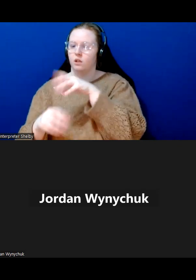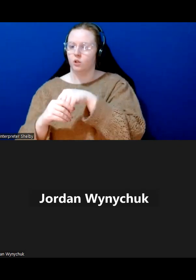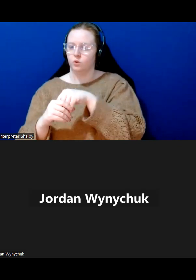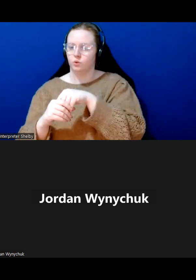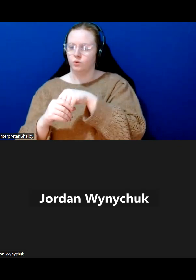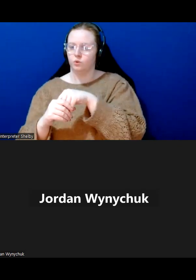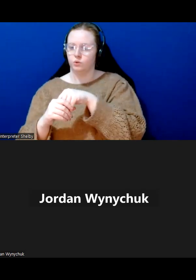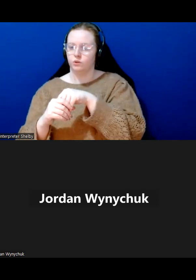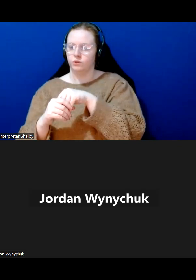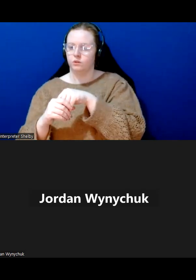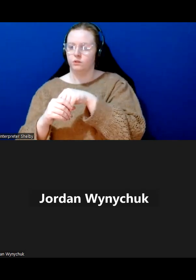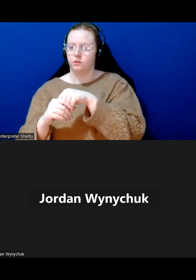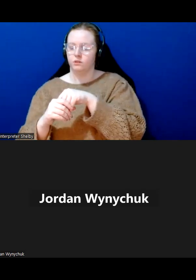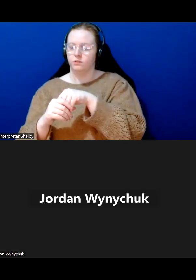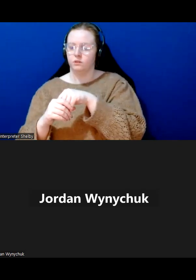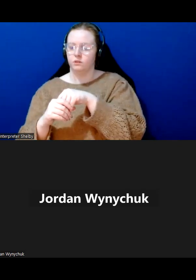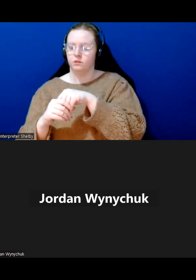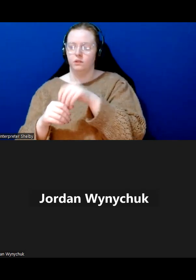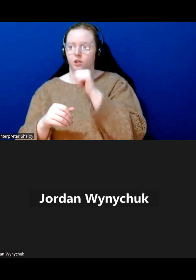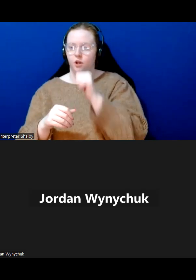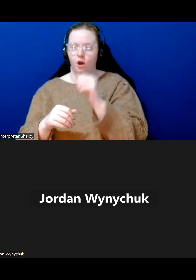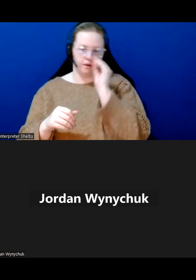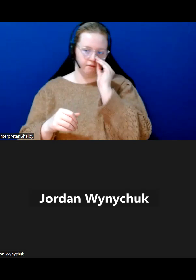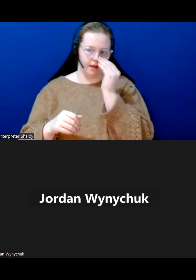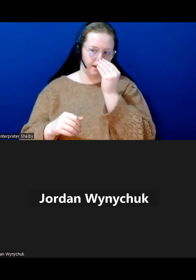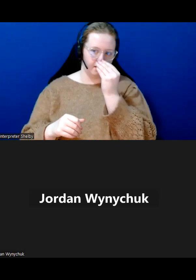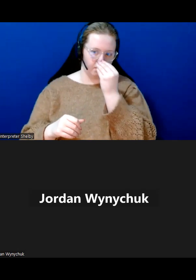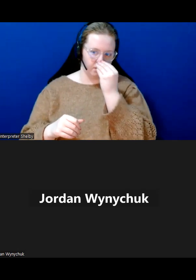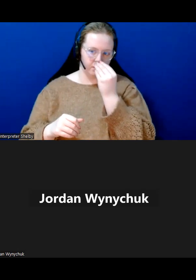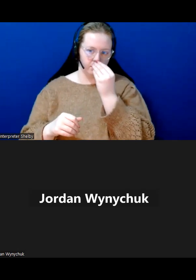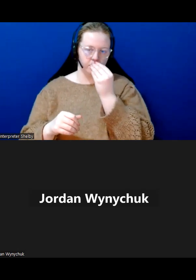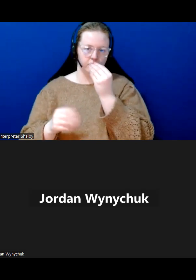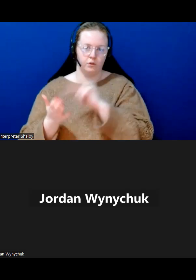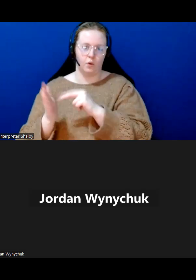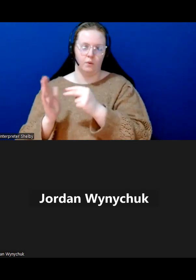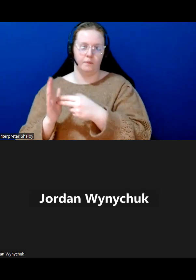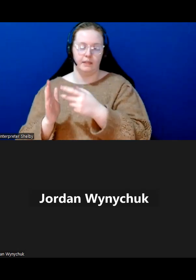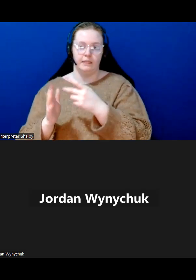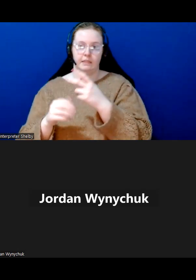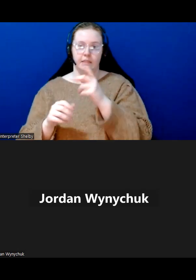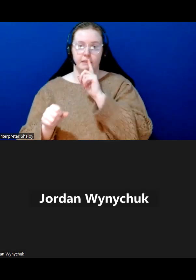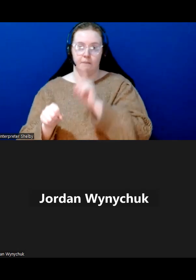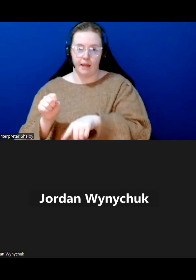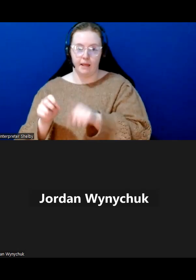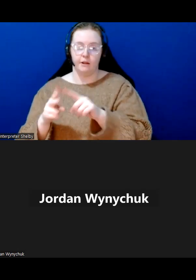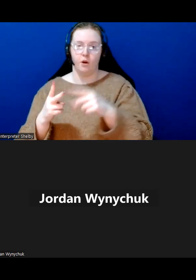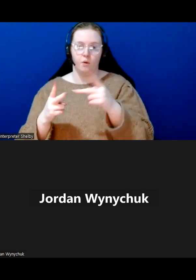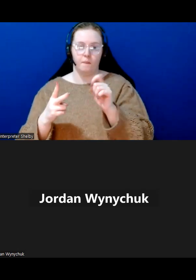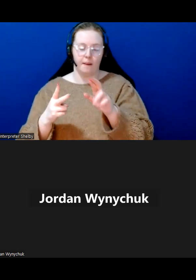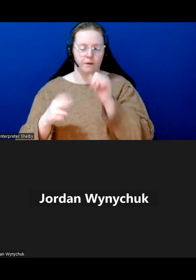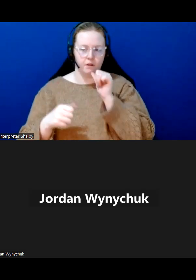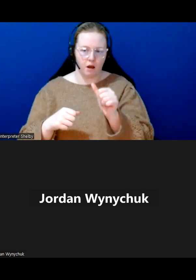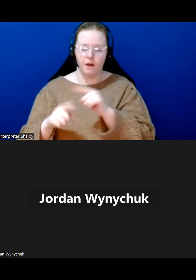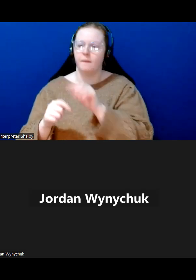the non-flowering things, so that it won't include your tomatoes or your peppers, but it will include like your basil, your lettuce, things like